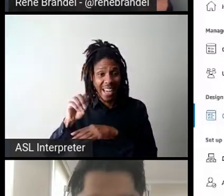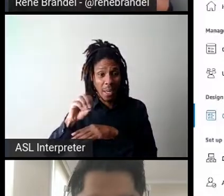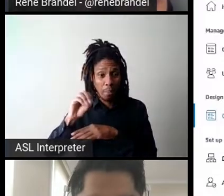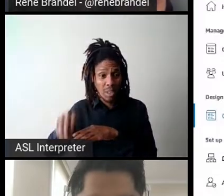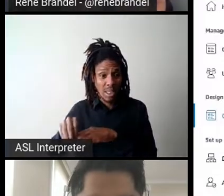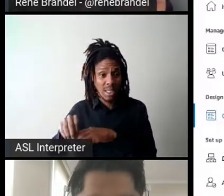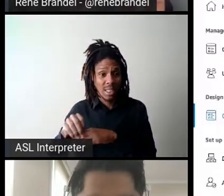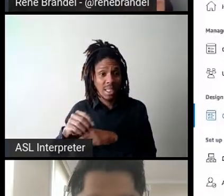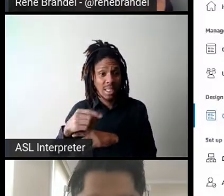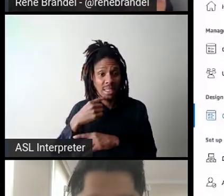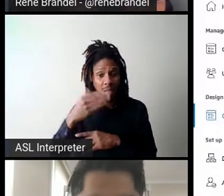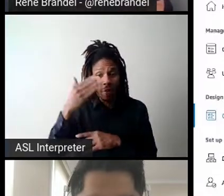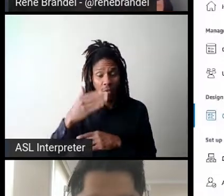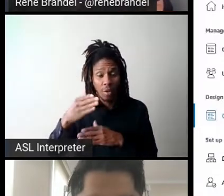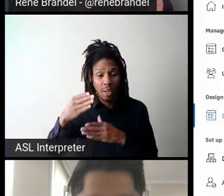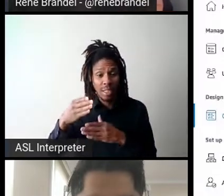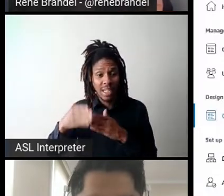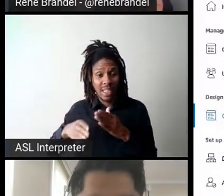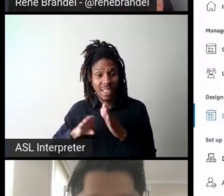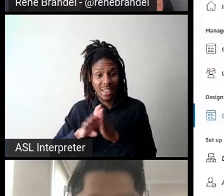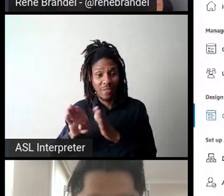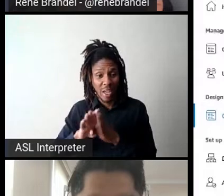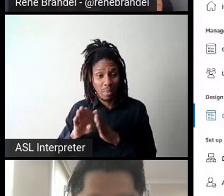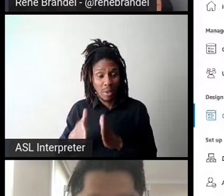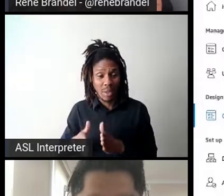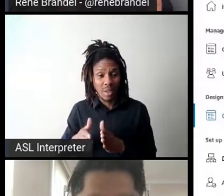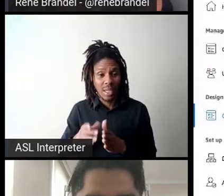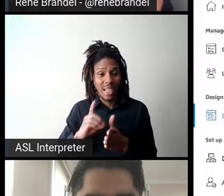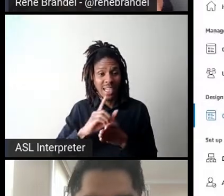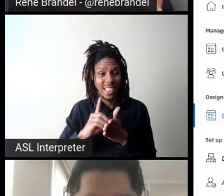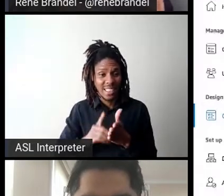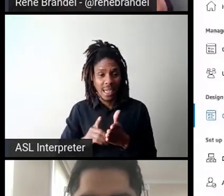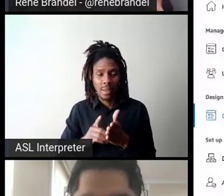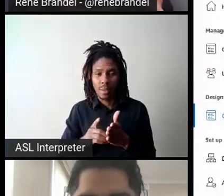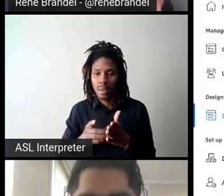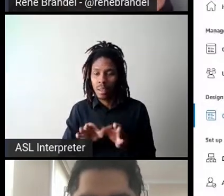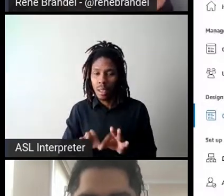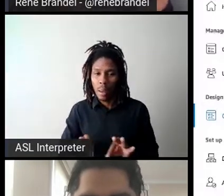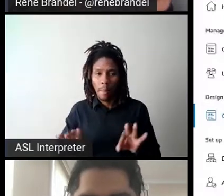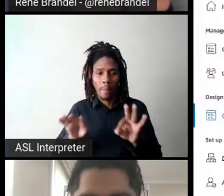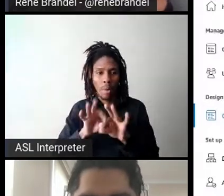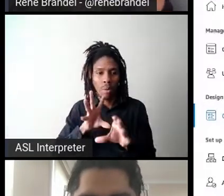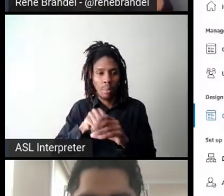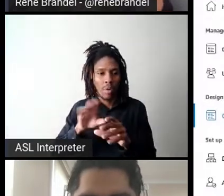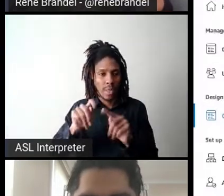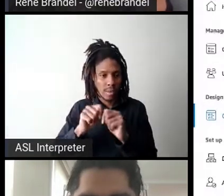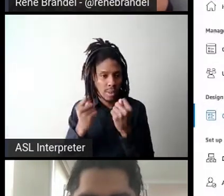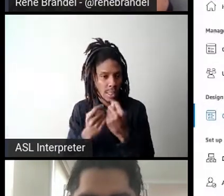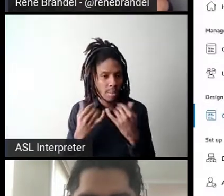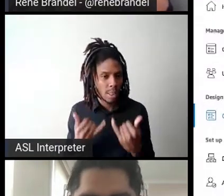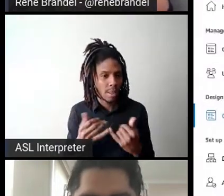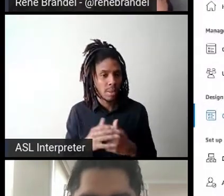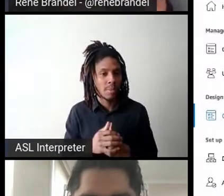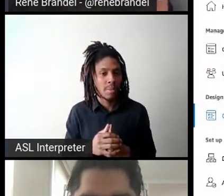that as a front-end developer, a designer is now an integral part of their team. So really, to execute on any sort of